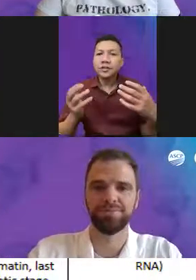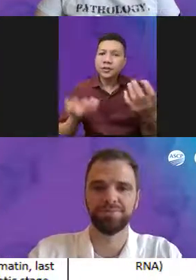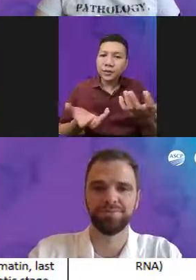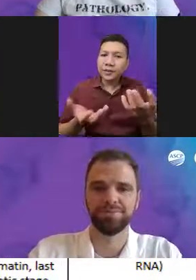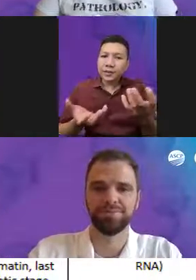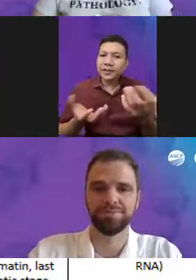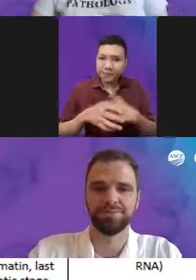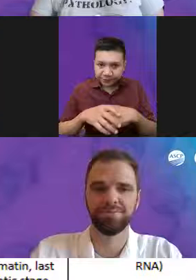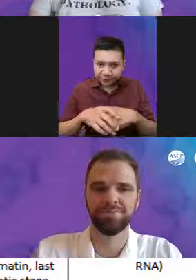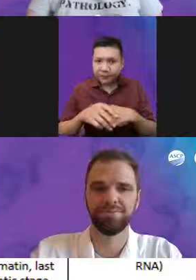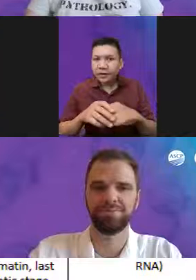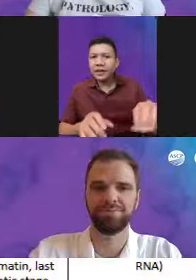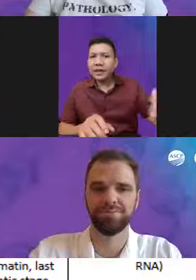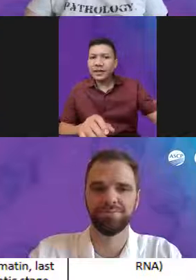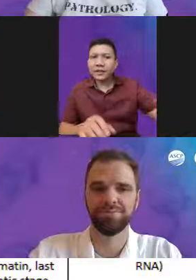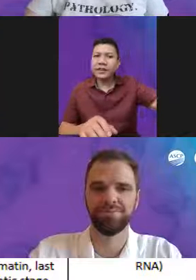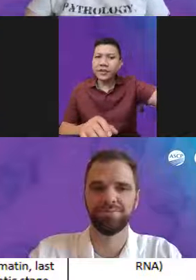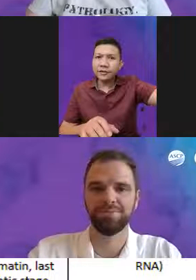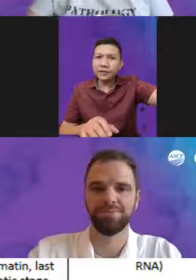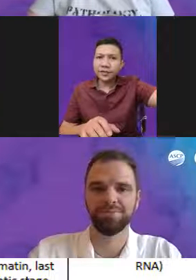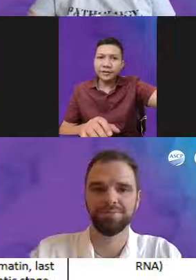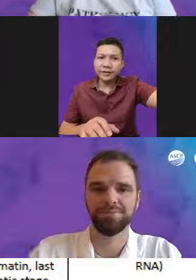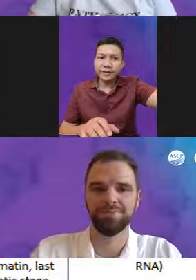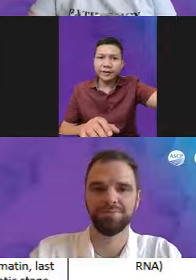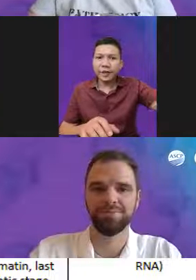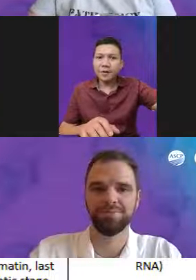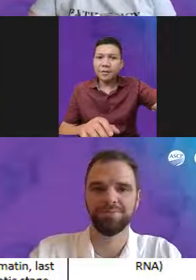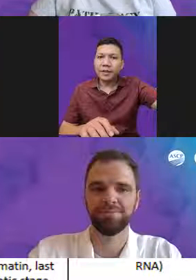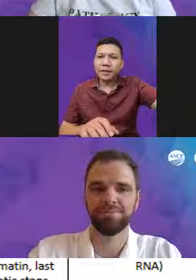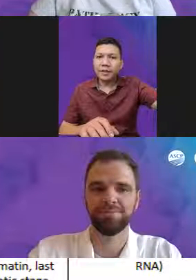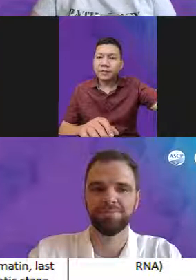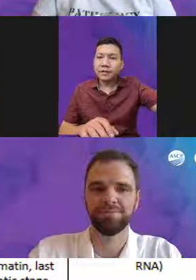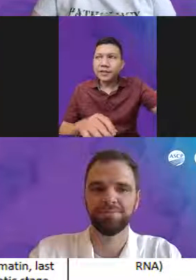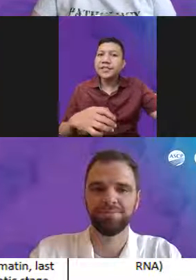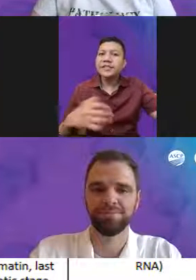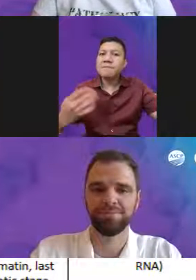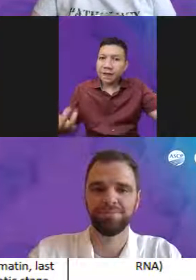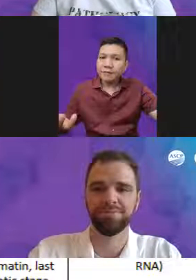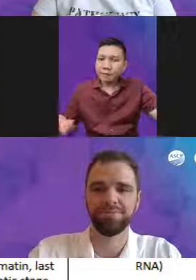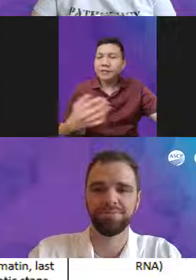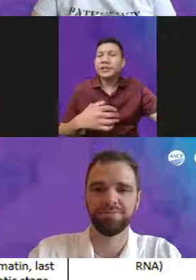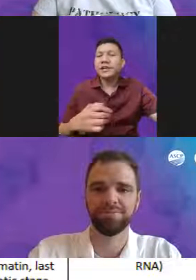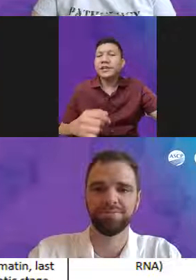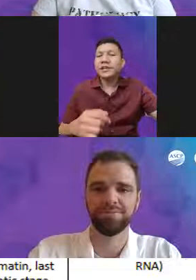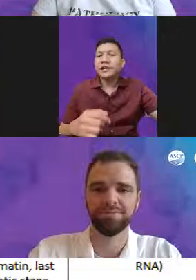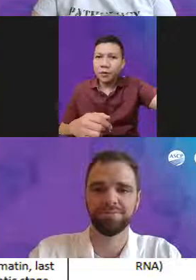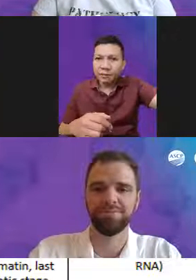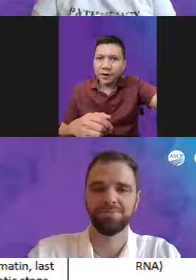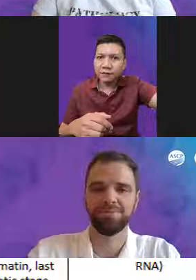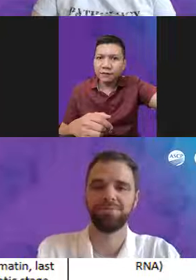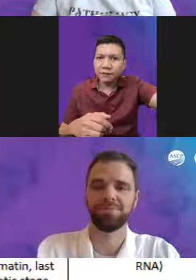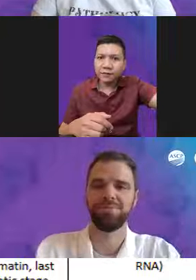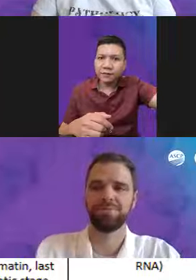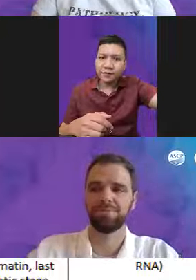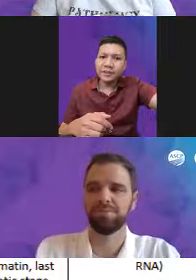120 days. And in circulation, when there's a demand, of course, the